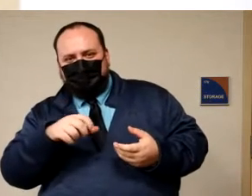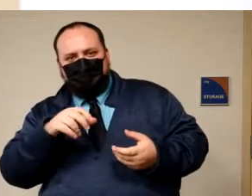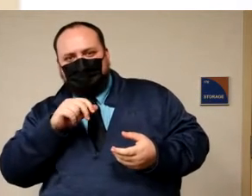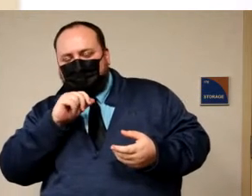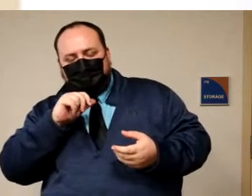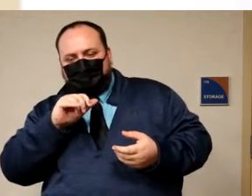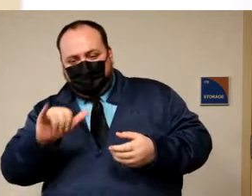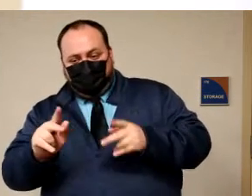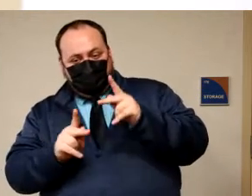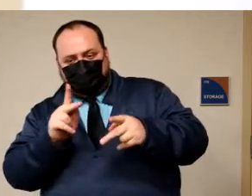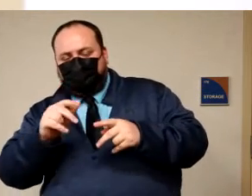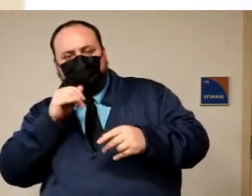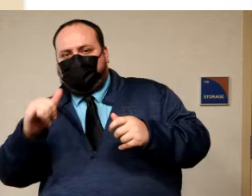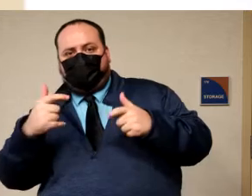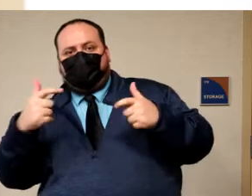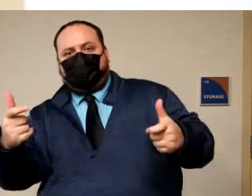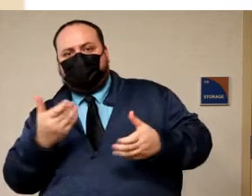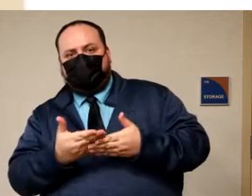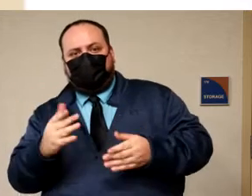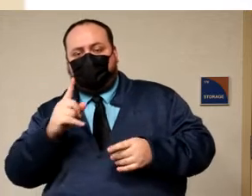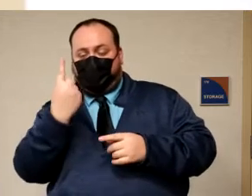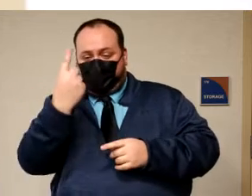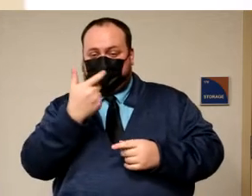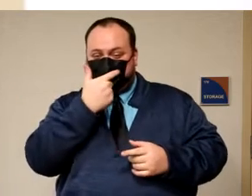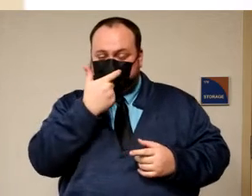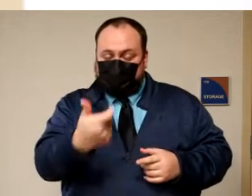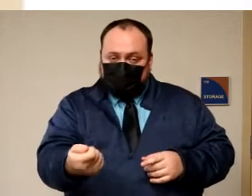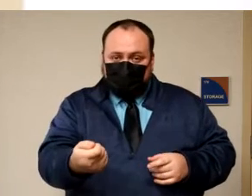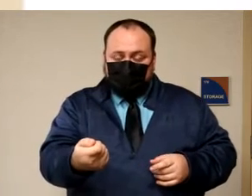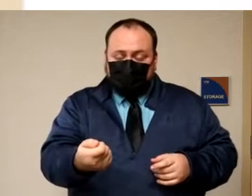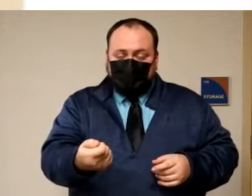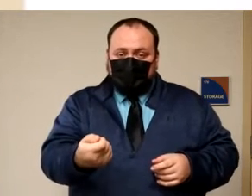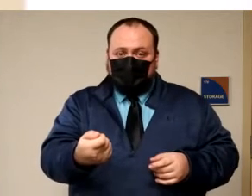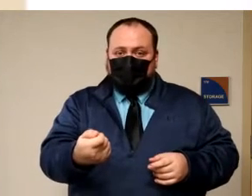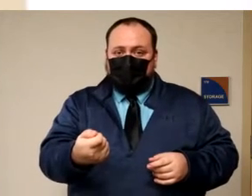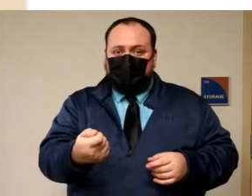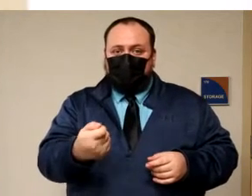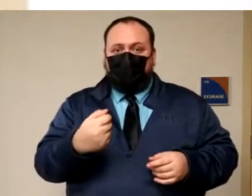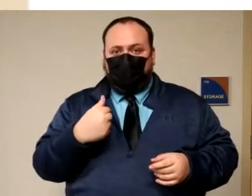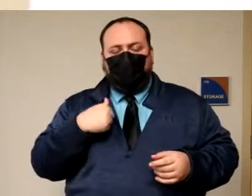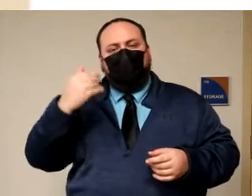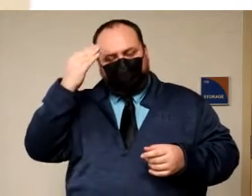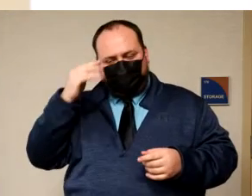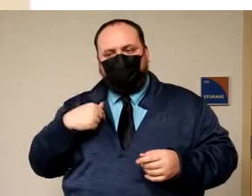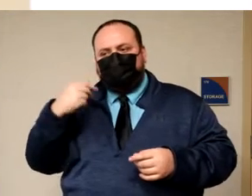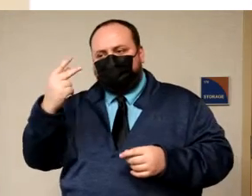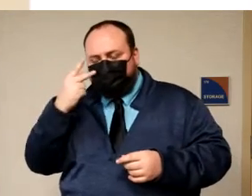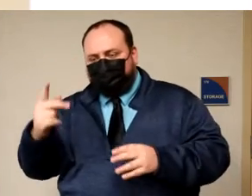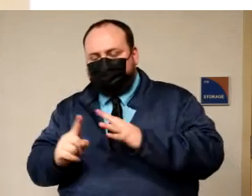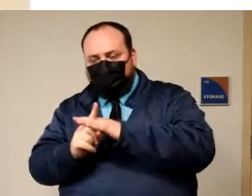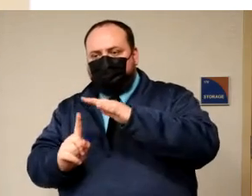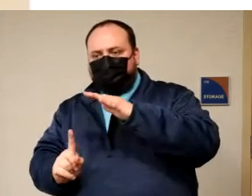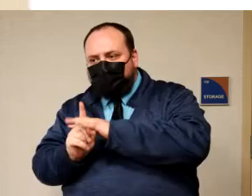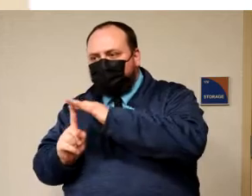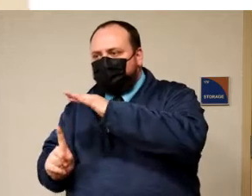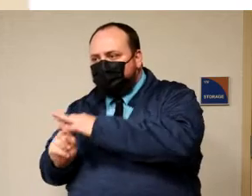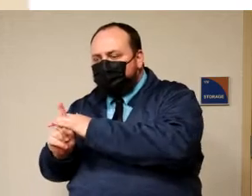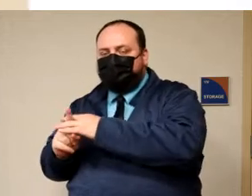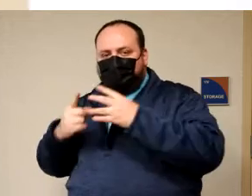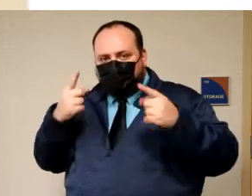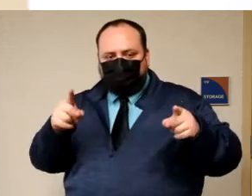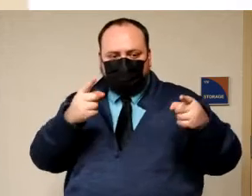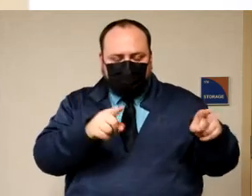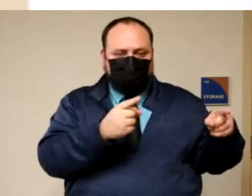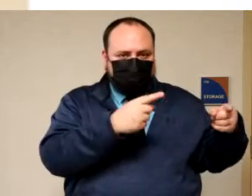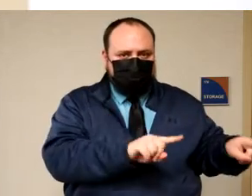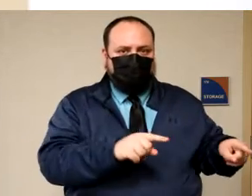thing. One of the interesting things that I know I ran into a couple times, and I think this was the one